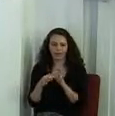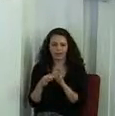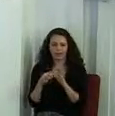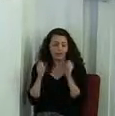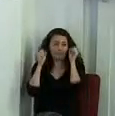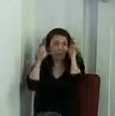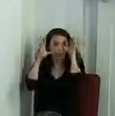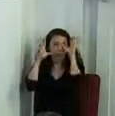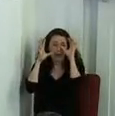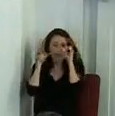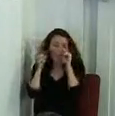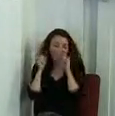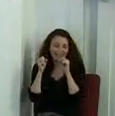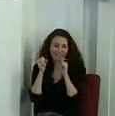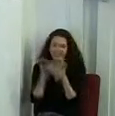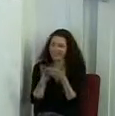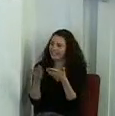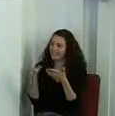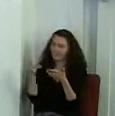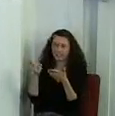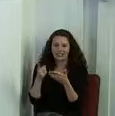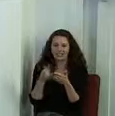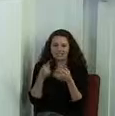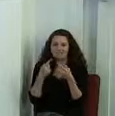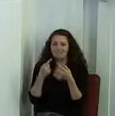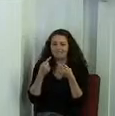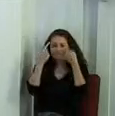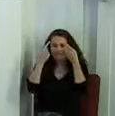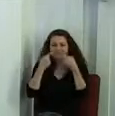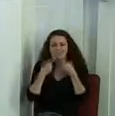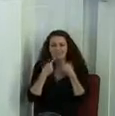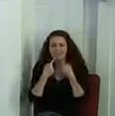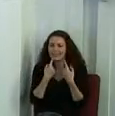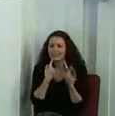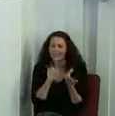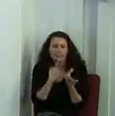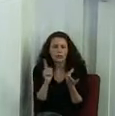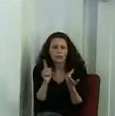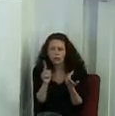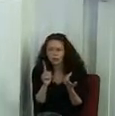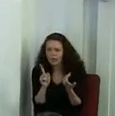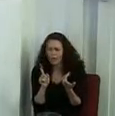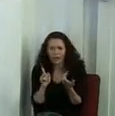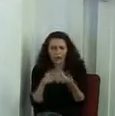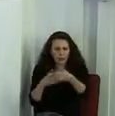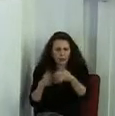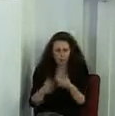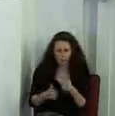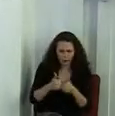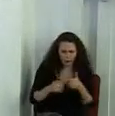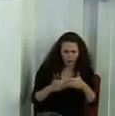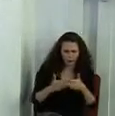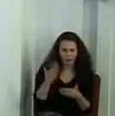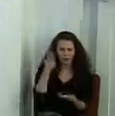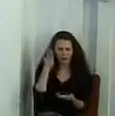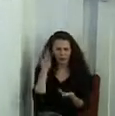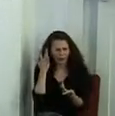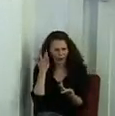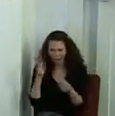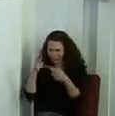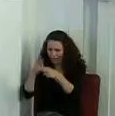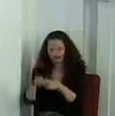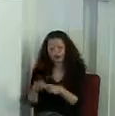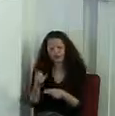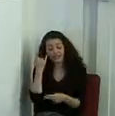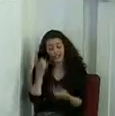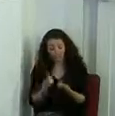map in the courtyard, which tells you which room is which and why we've called it those names for the time being. So if you're lost,